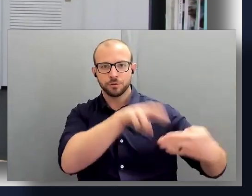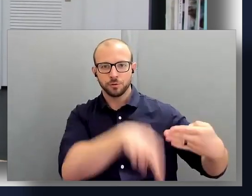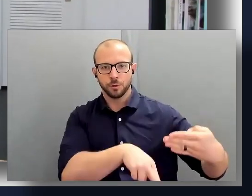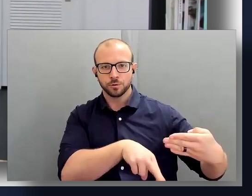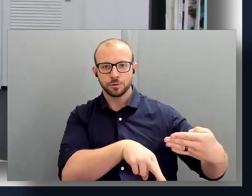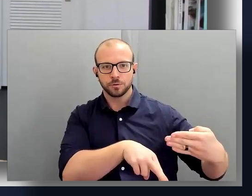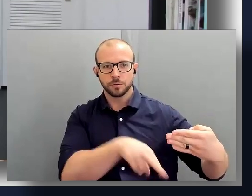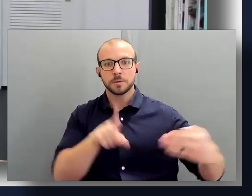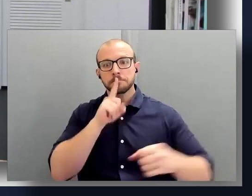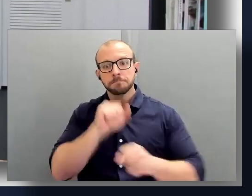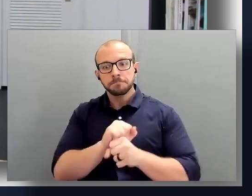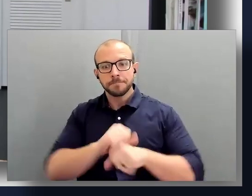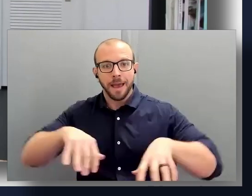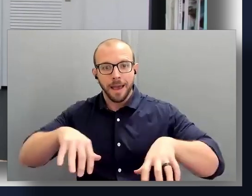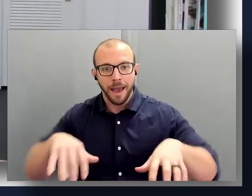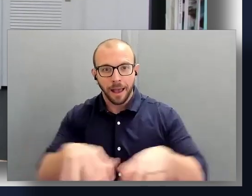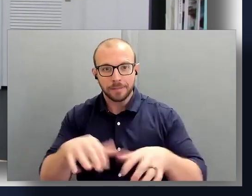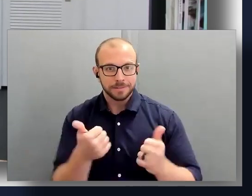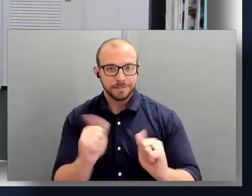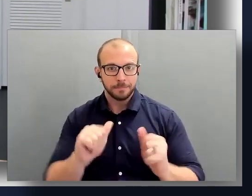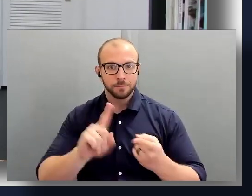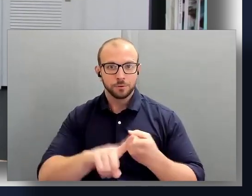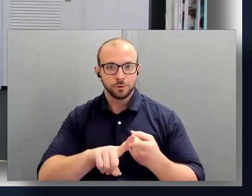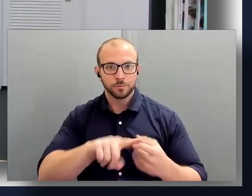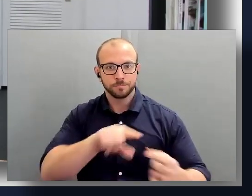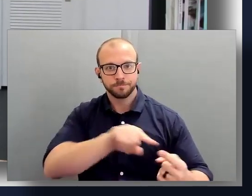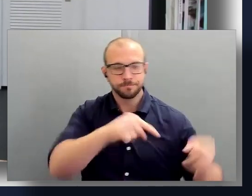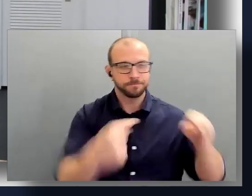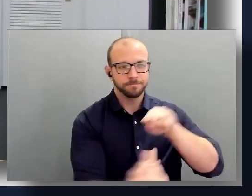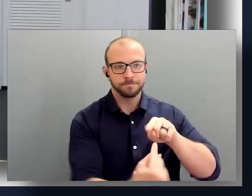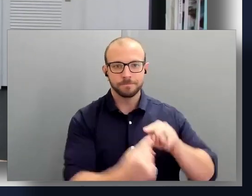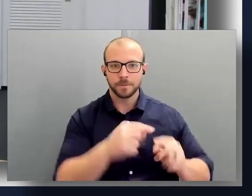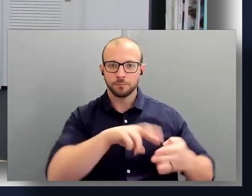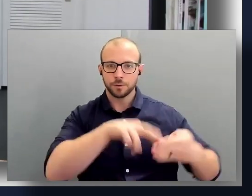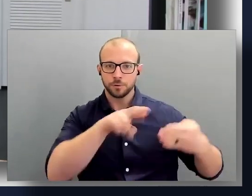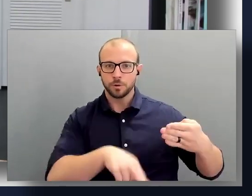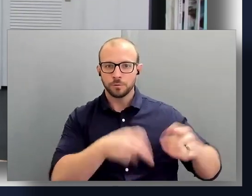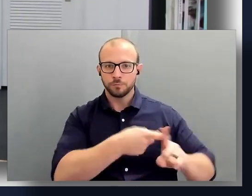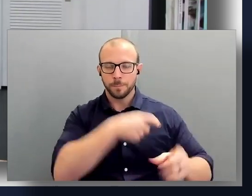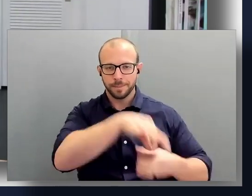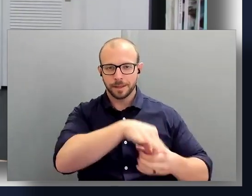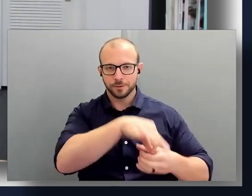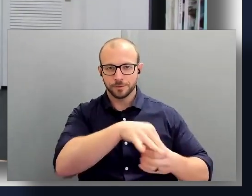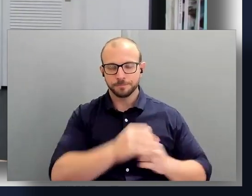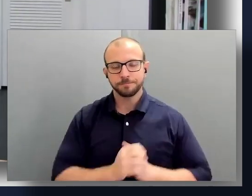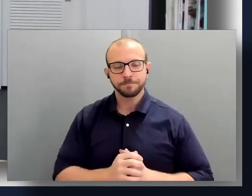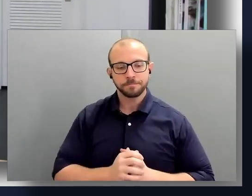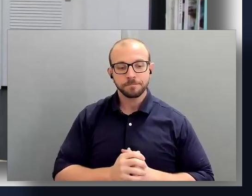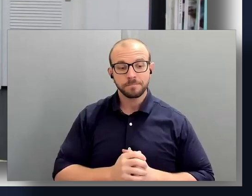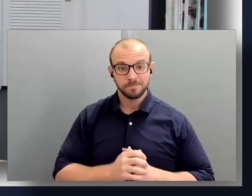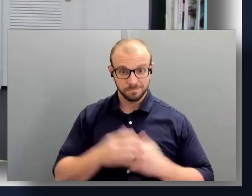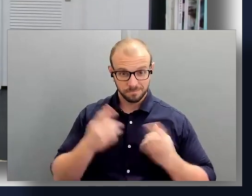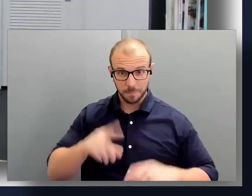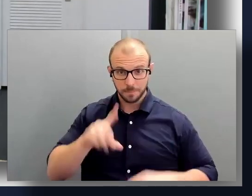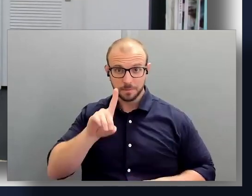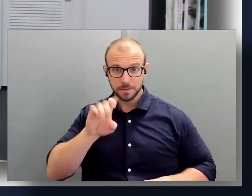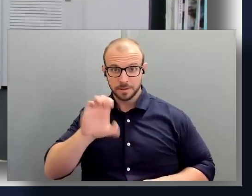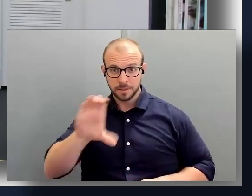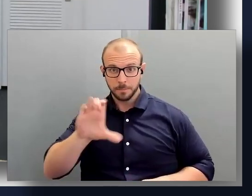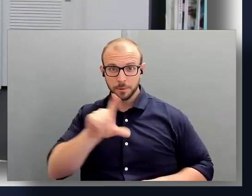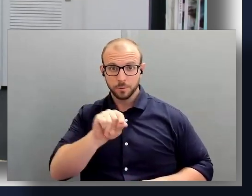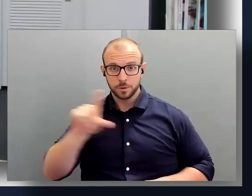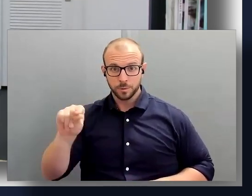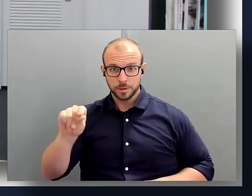and actively attempted to overturn the results. So by December of